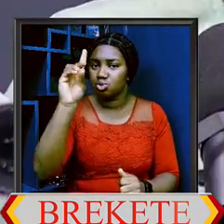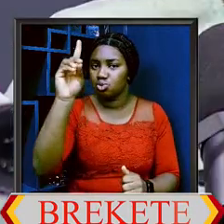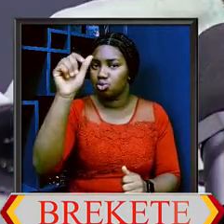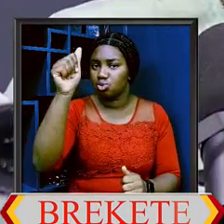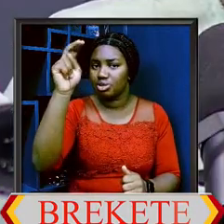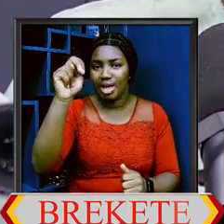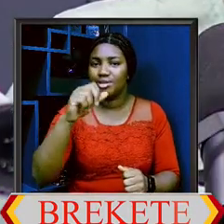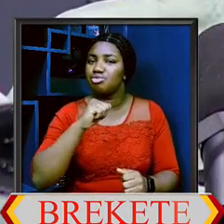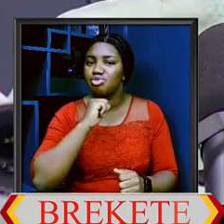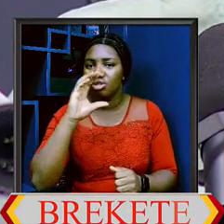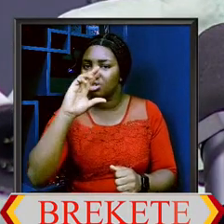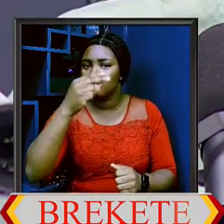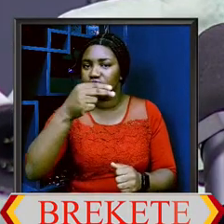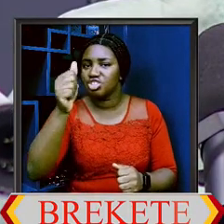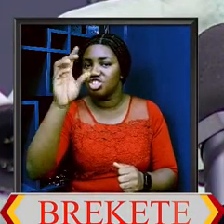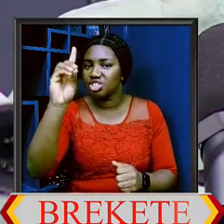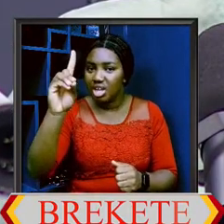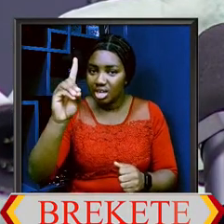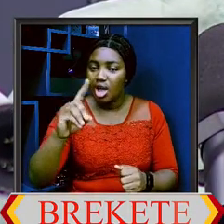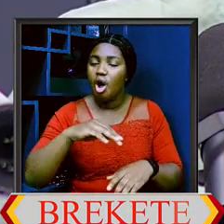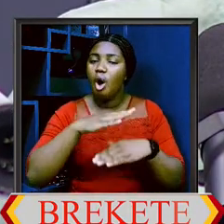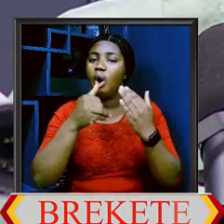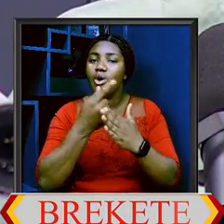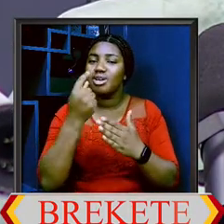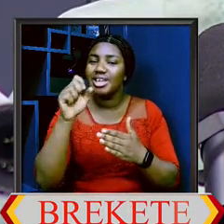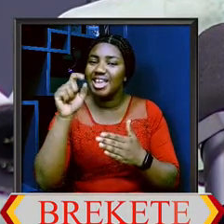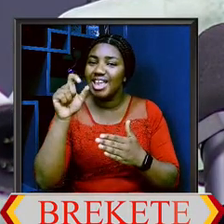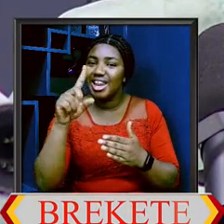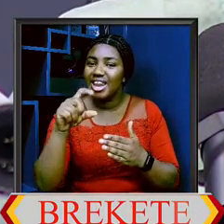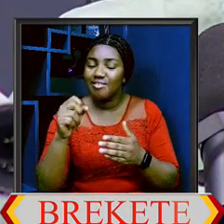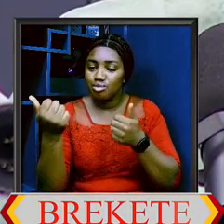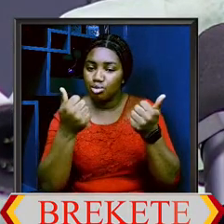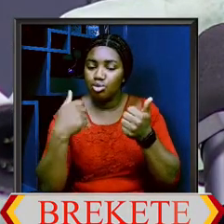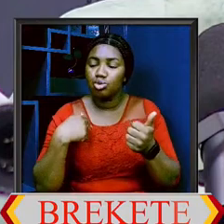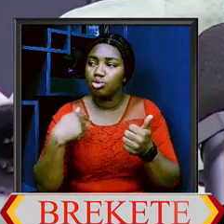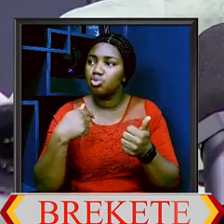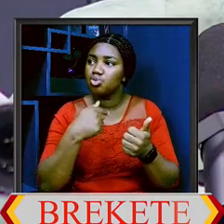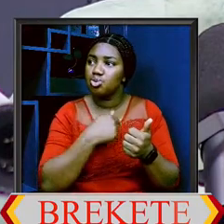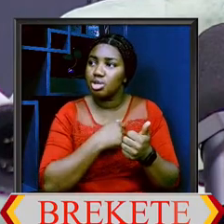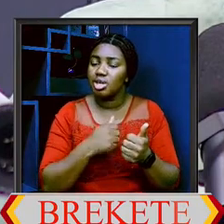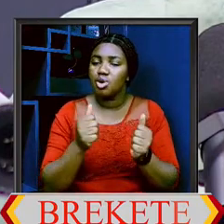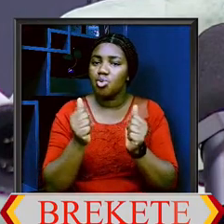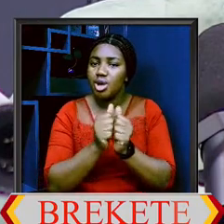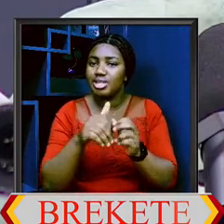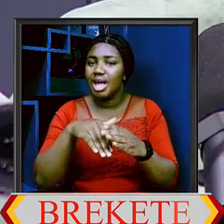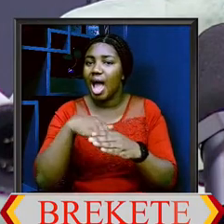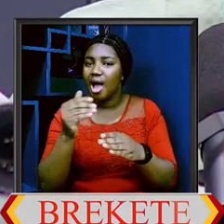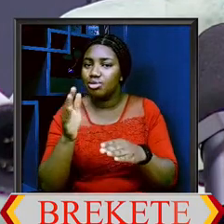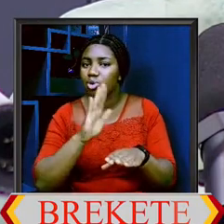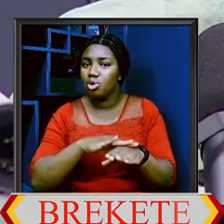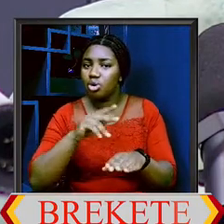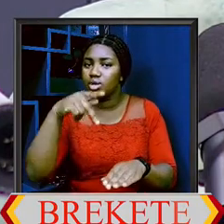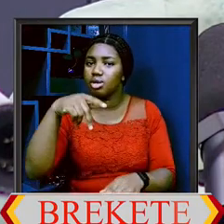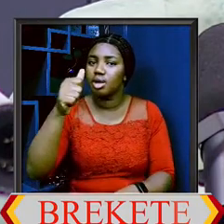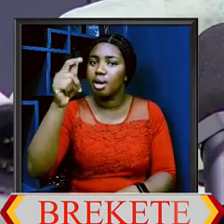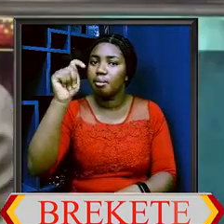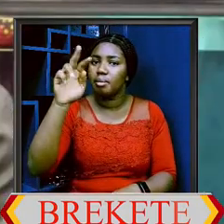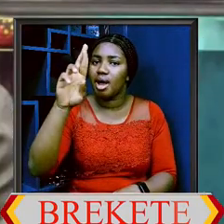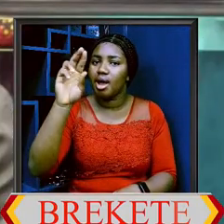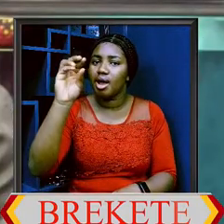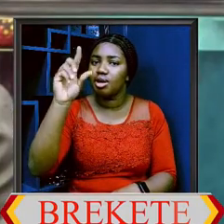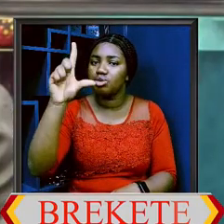and not Chad so all the 11 vehicles that we we went out on patrol